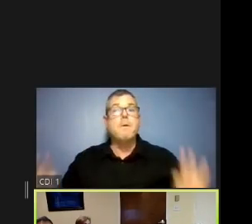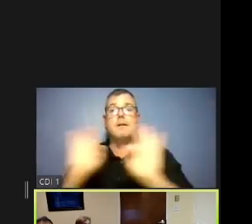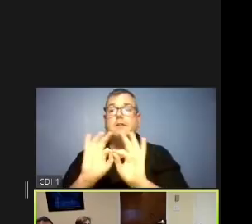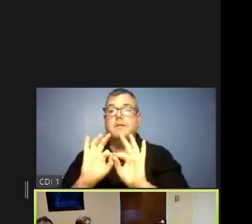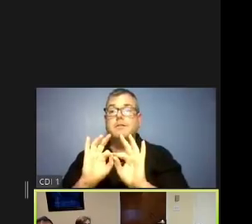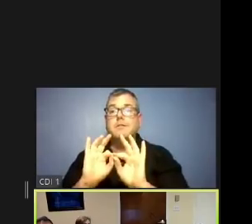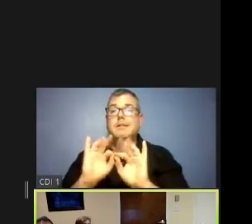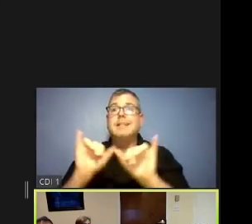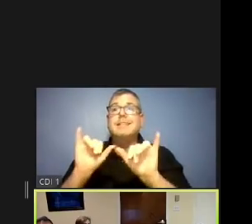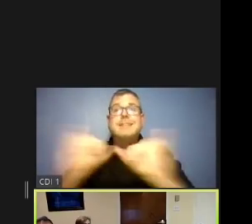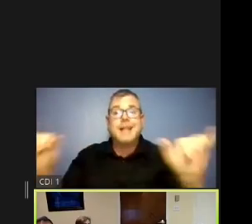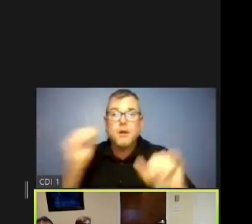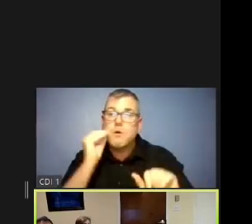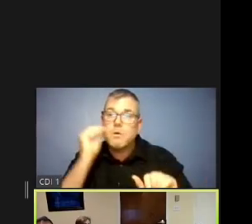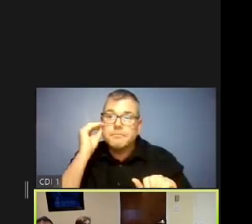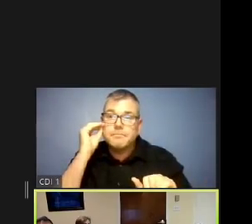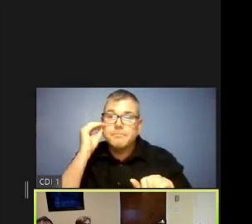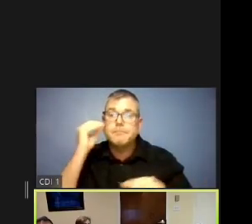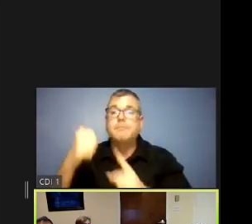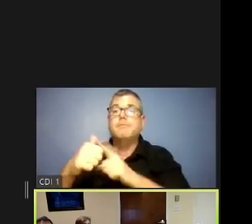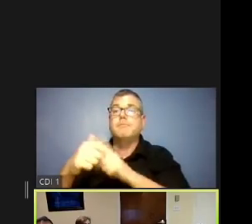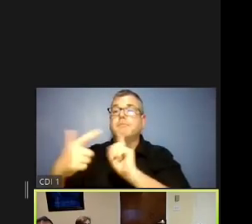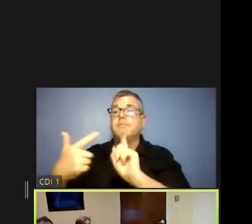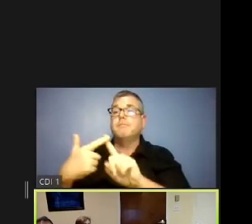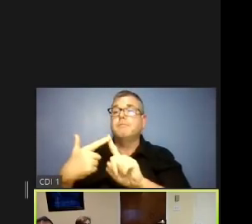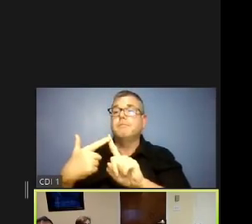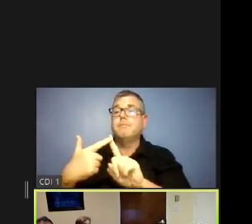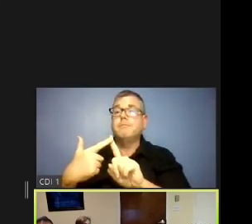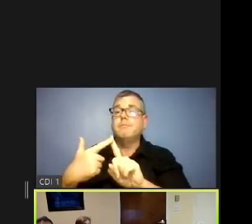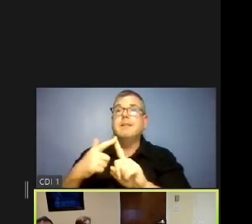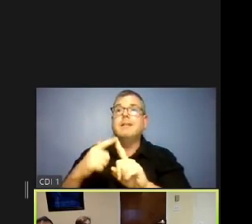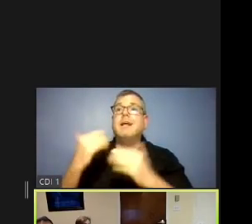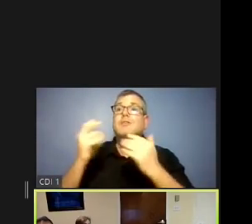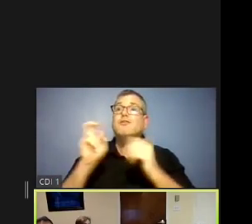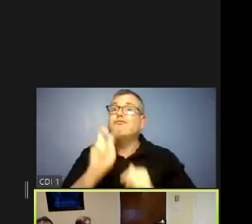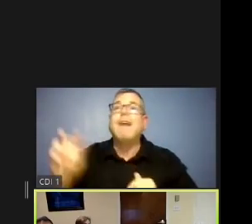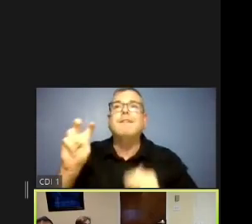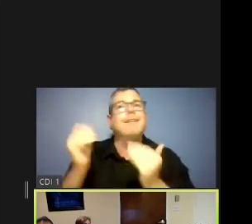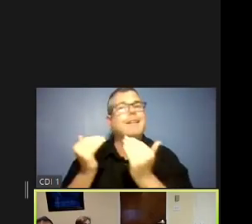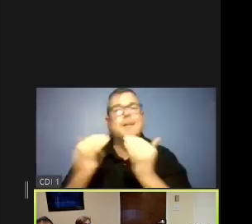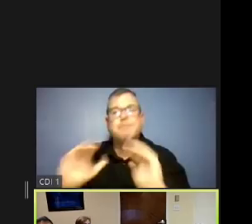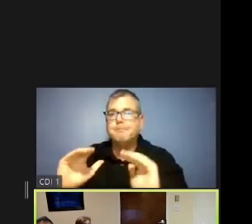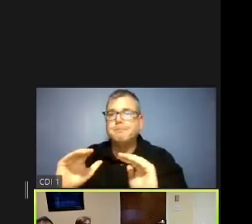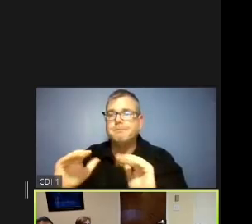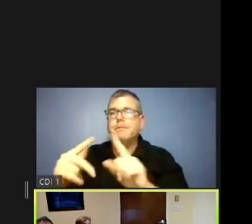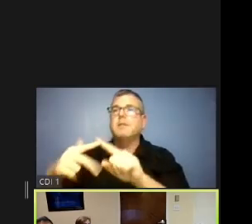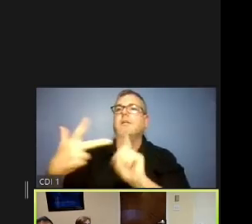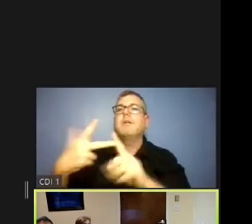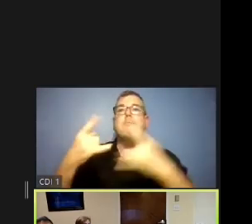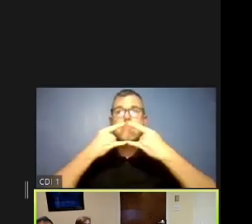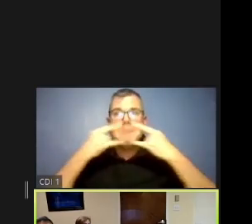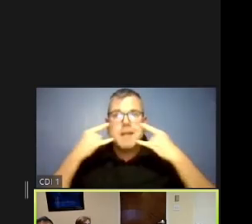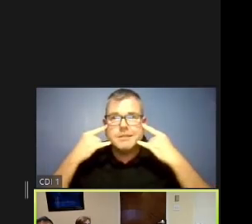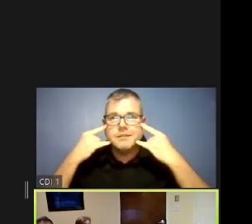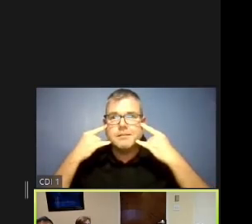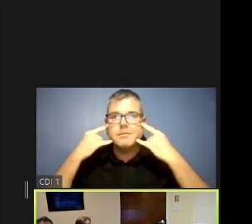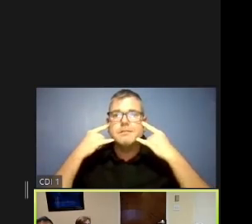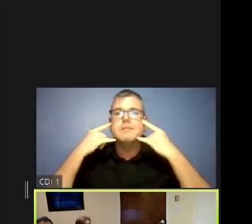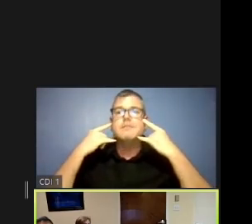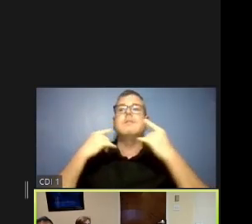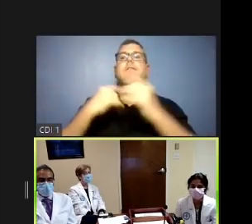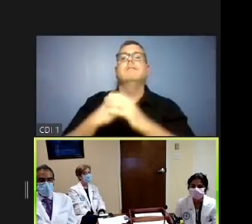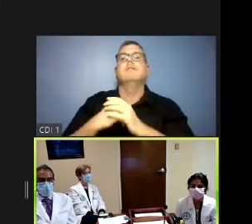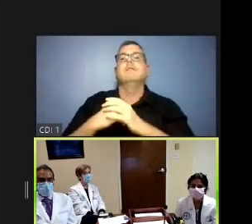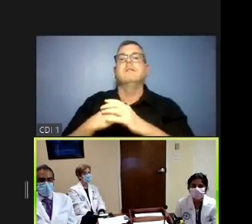unnecessary travel, wear a good mask when in public or around other people, limit interactions outside of your immediate household,